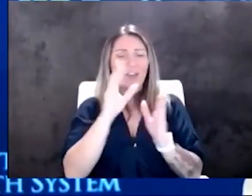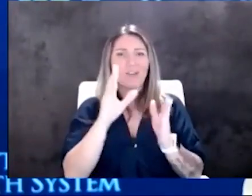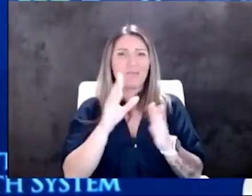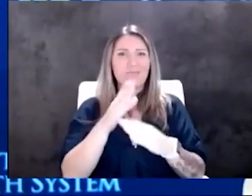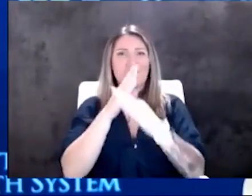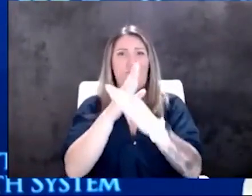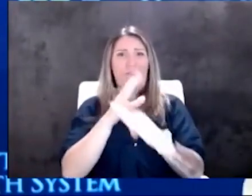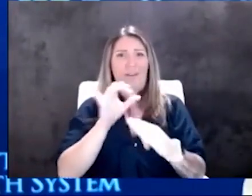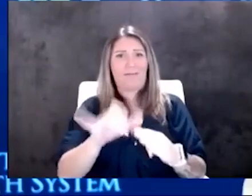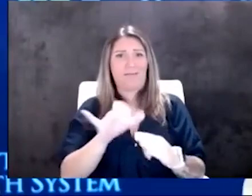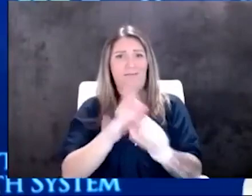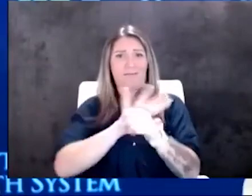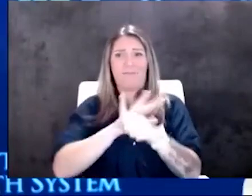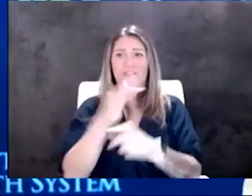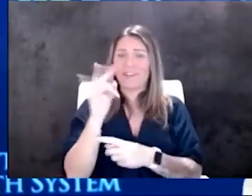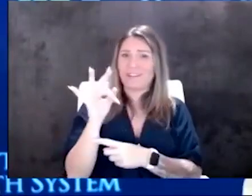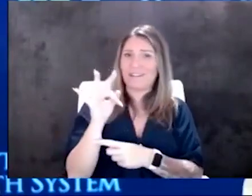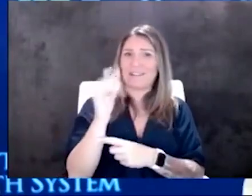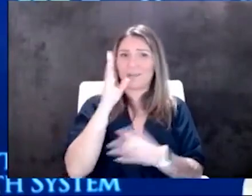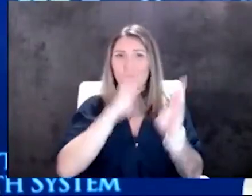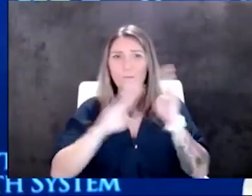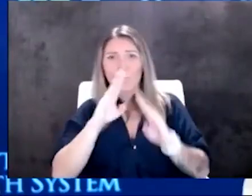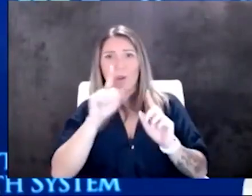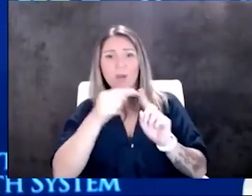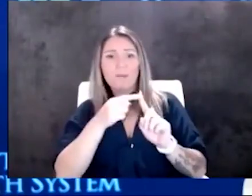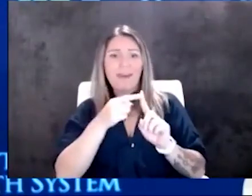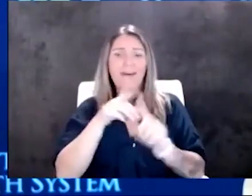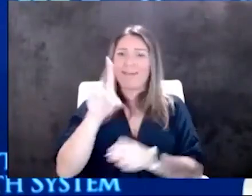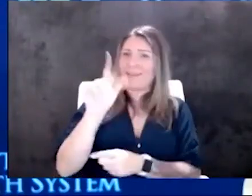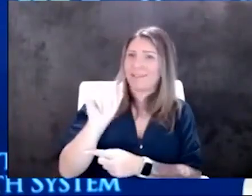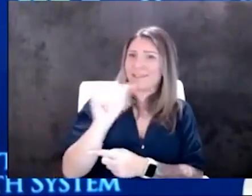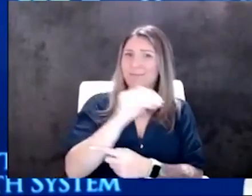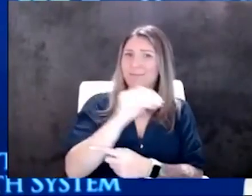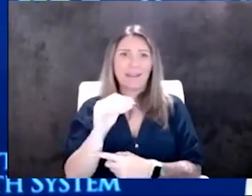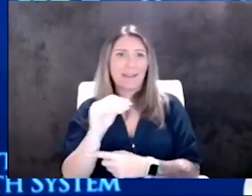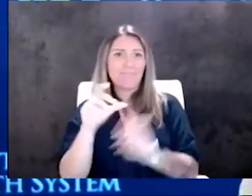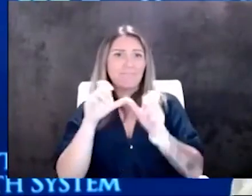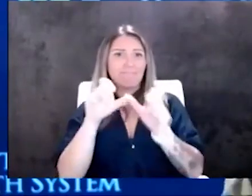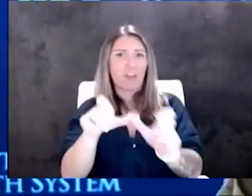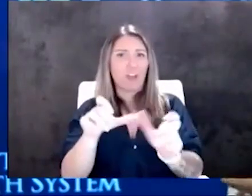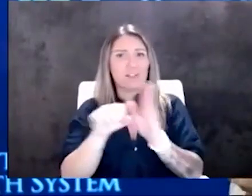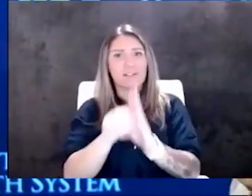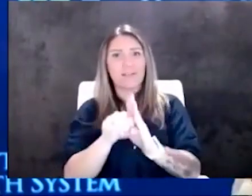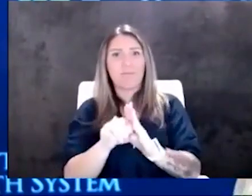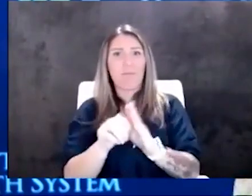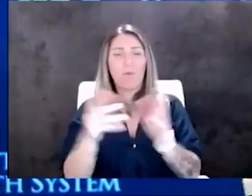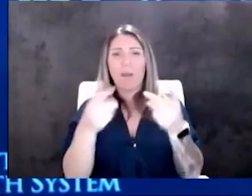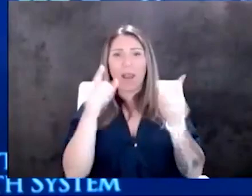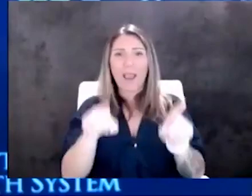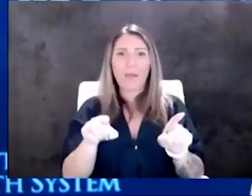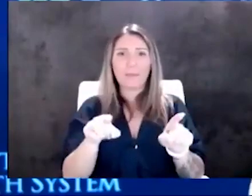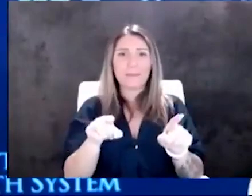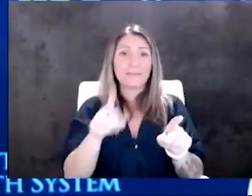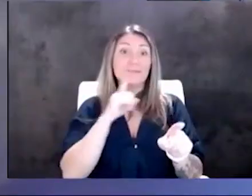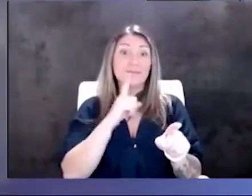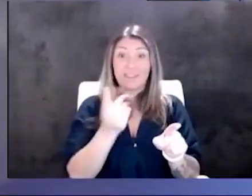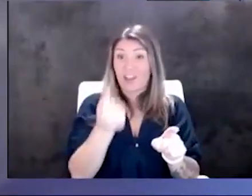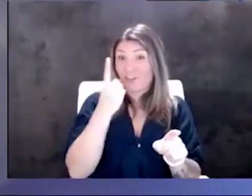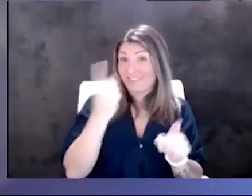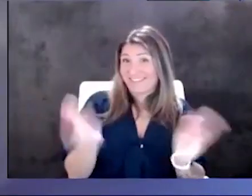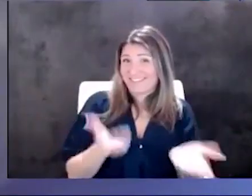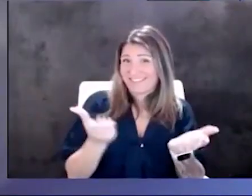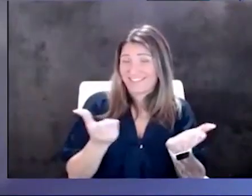don't have to worry about the pain, the disability, and the long haul syndrome that goes along with it? The lesson is right here. Love it. Well said. Are you